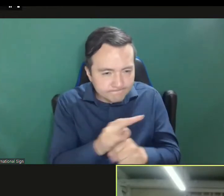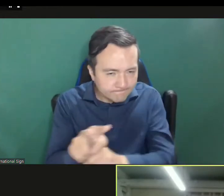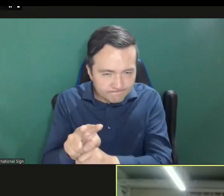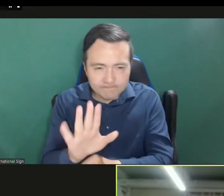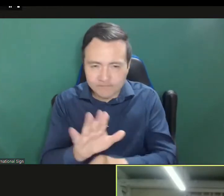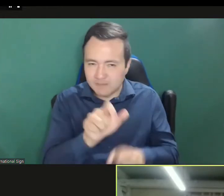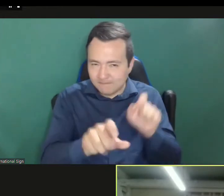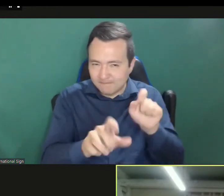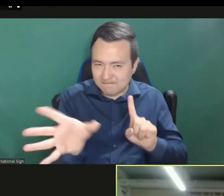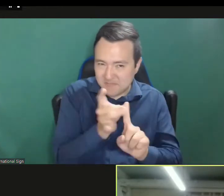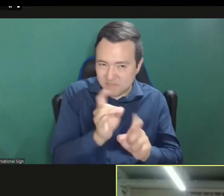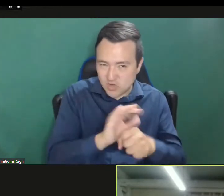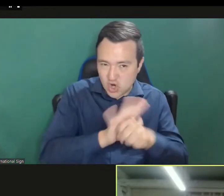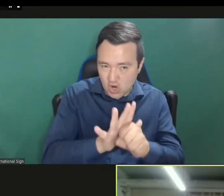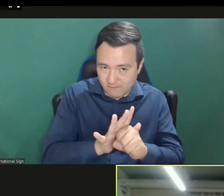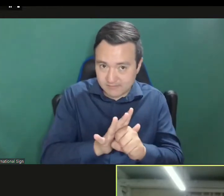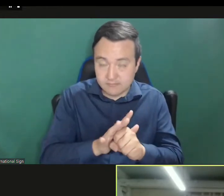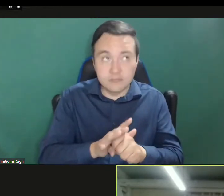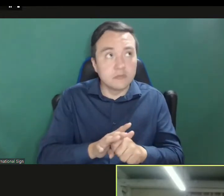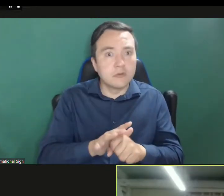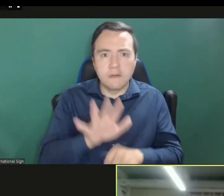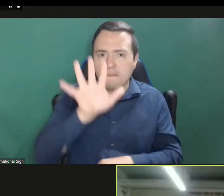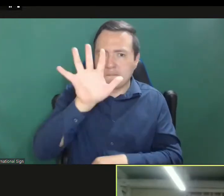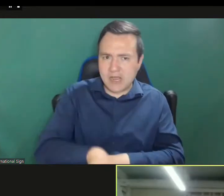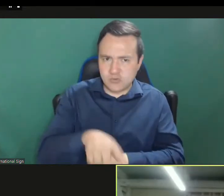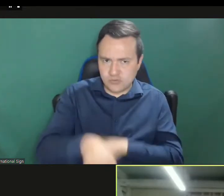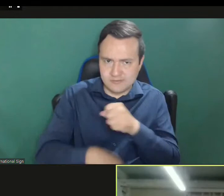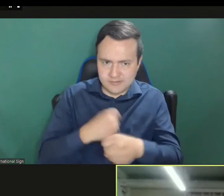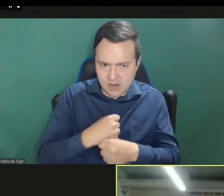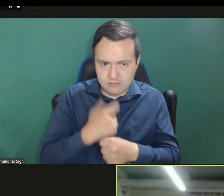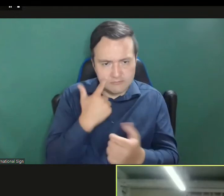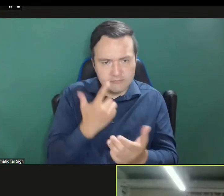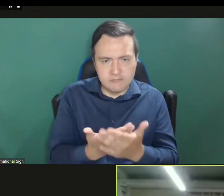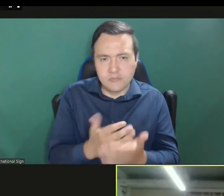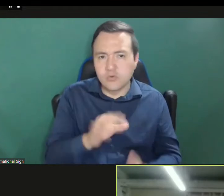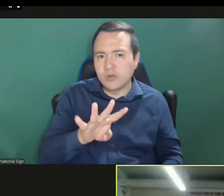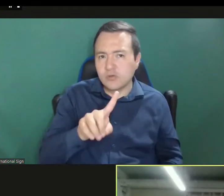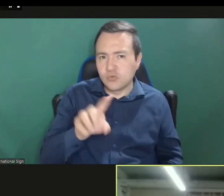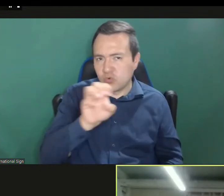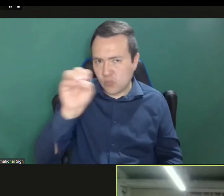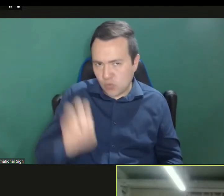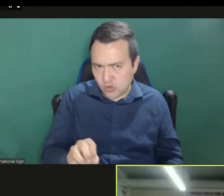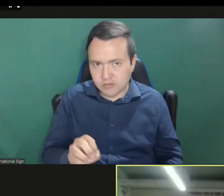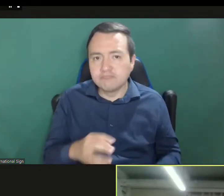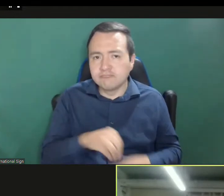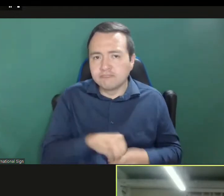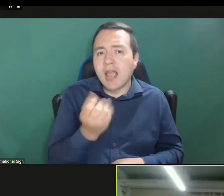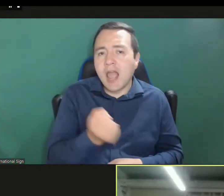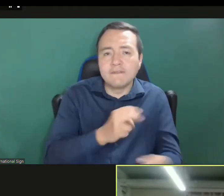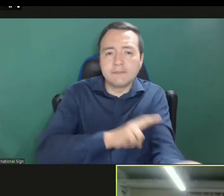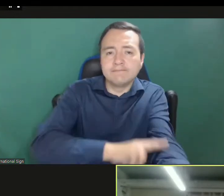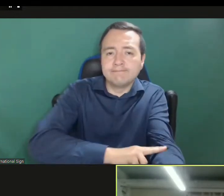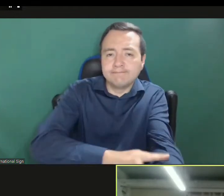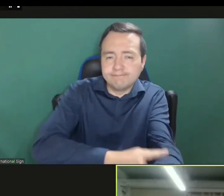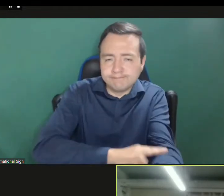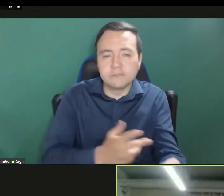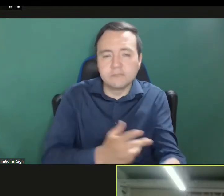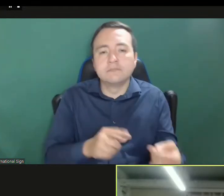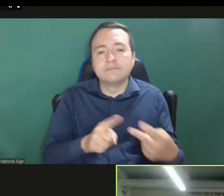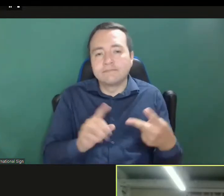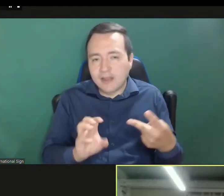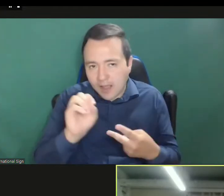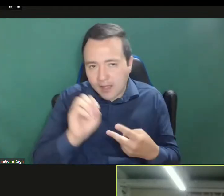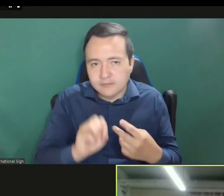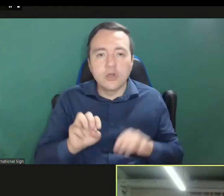35.3% was diabetic, 8.7% had renal diseases, and